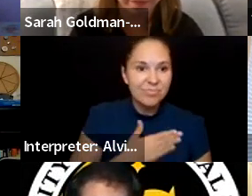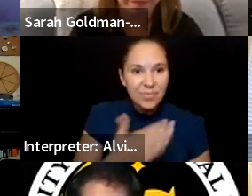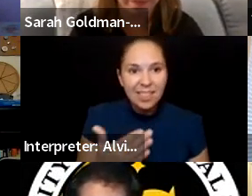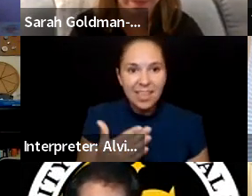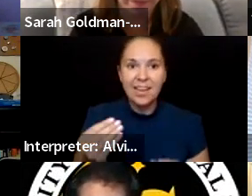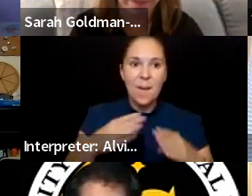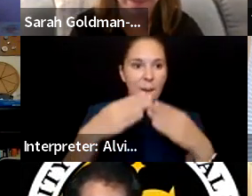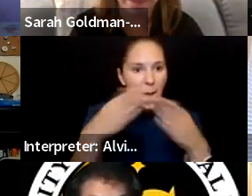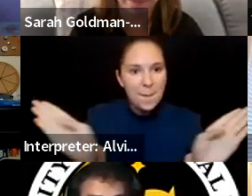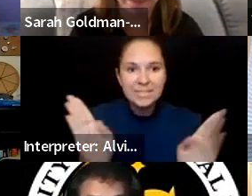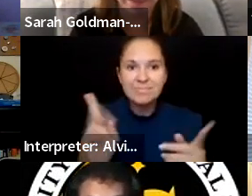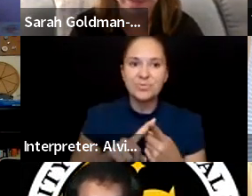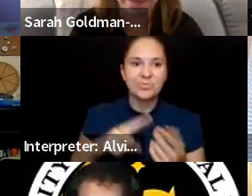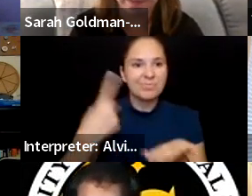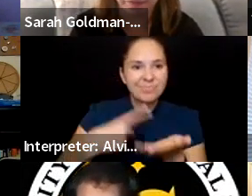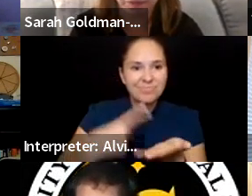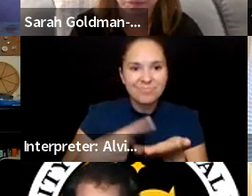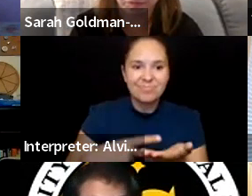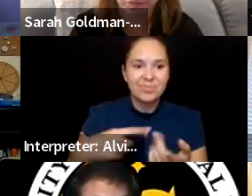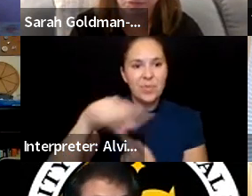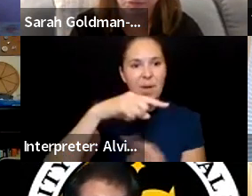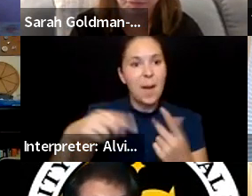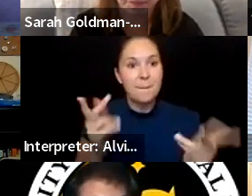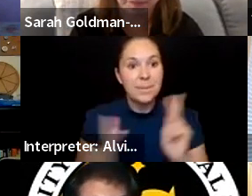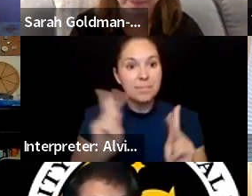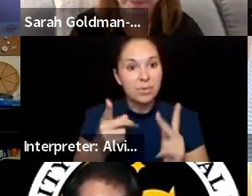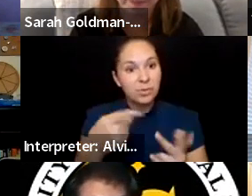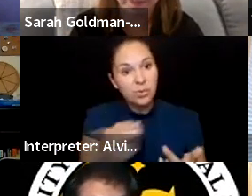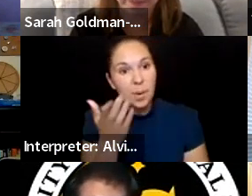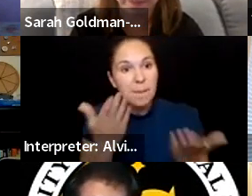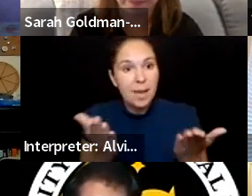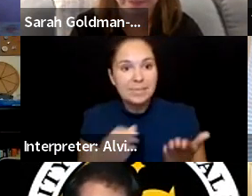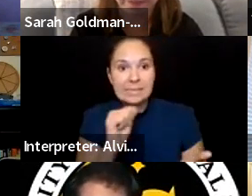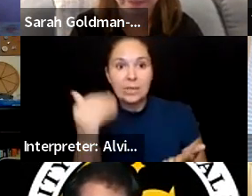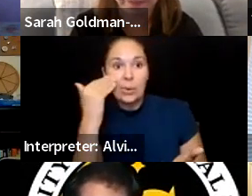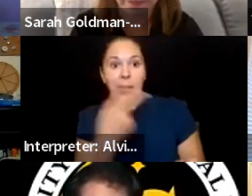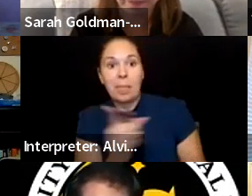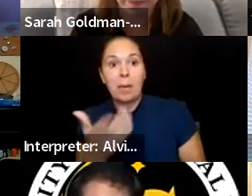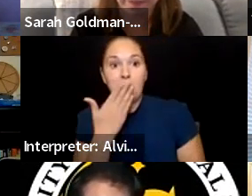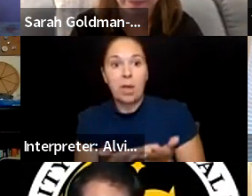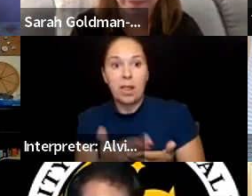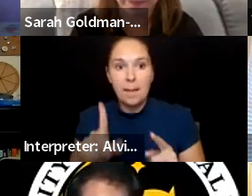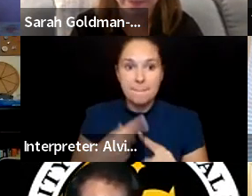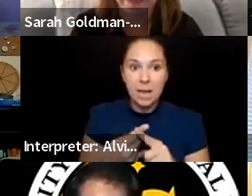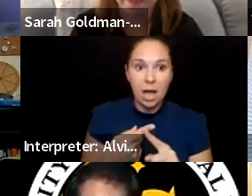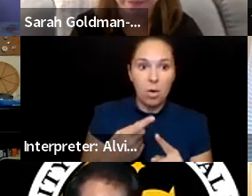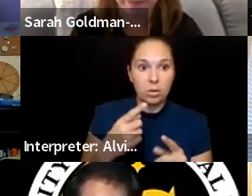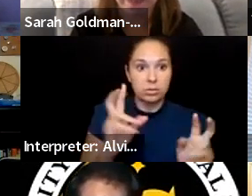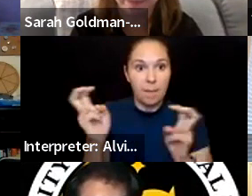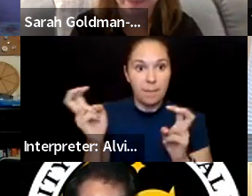open to talk amongst people you maybe don't know very well about what can be really difficult